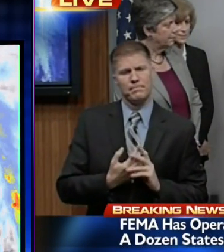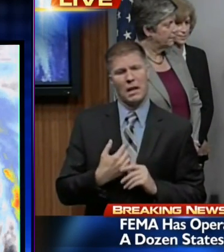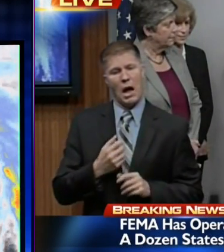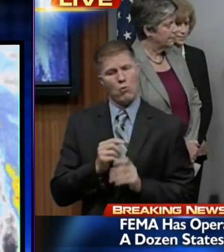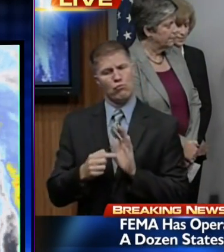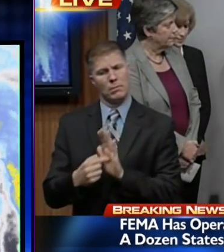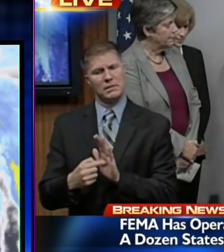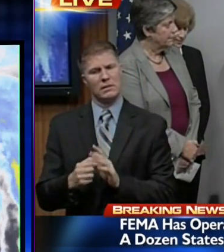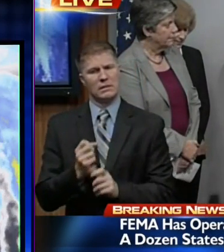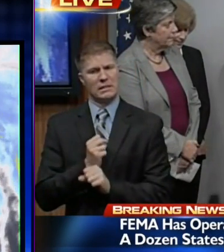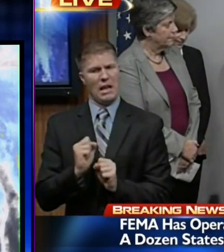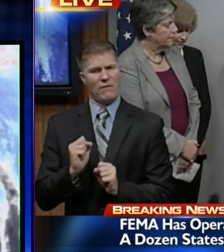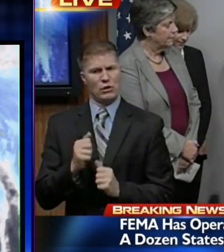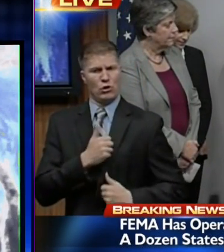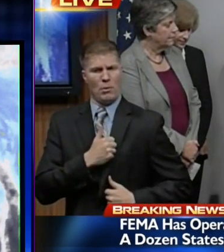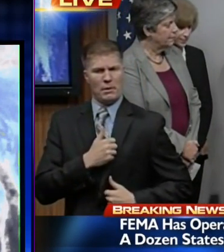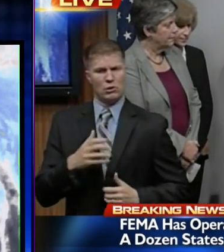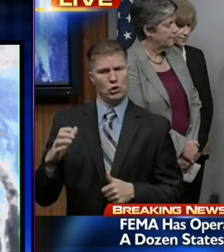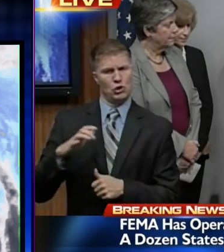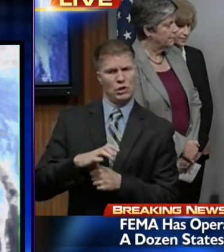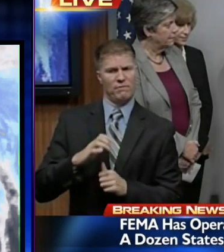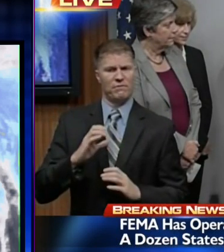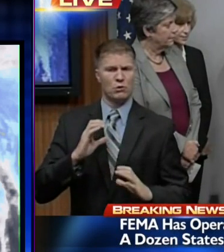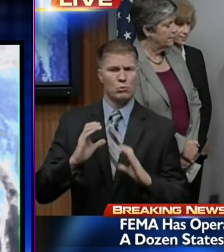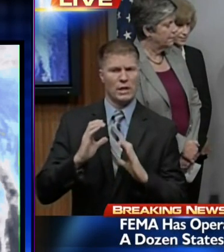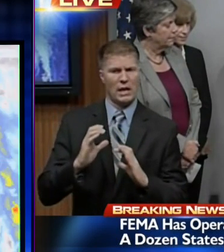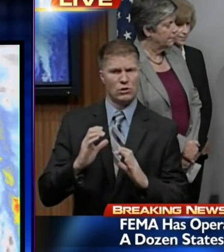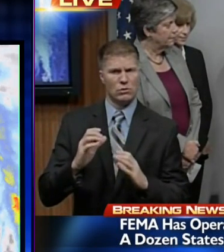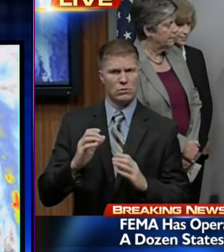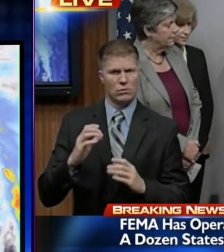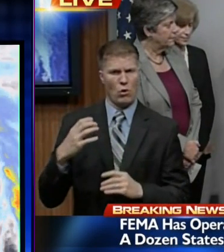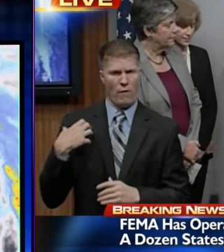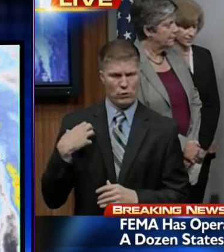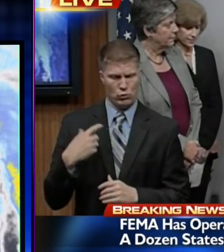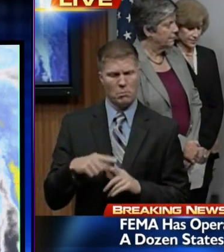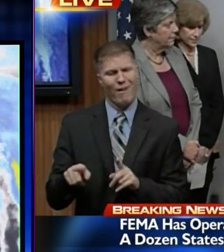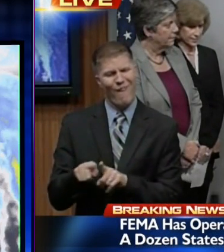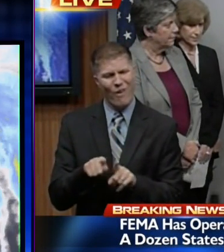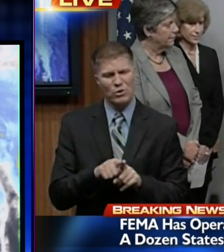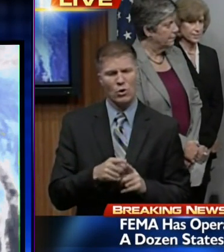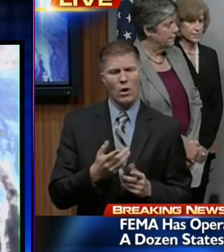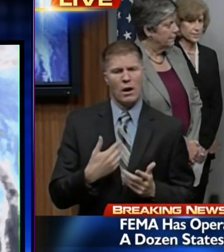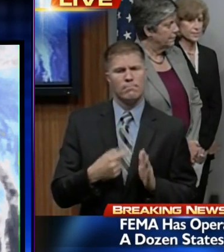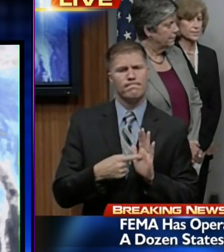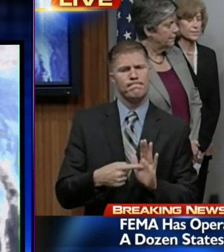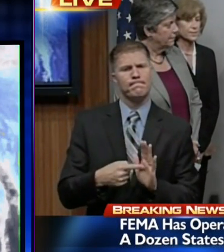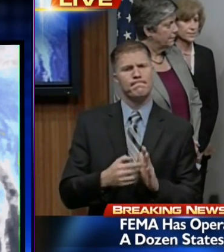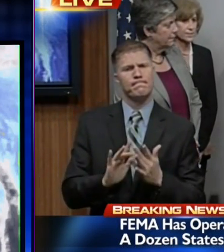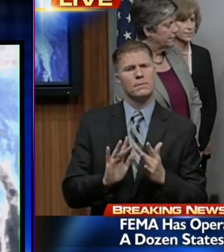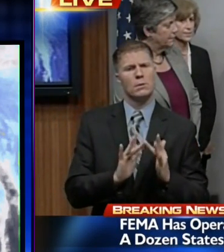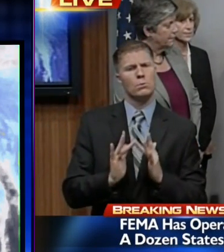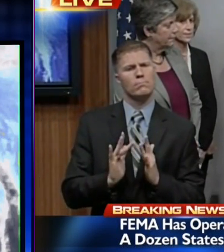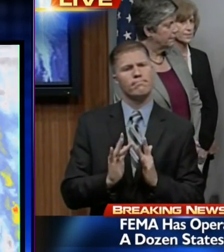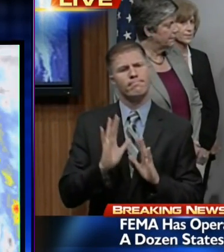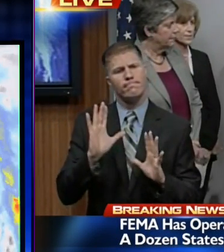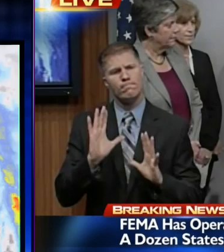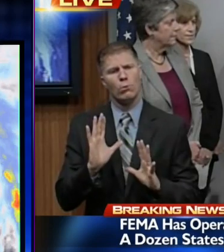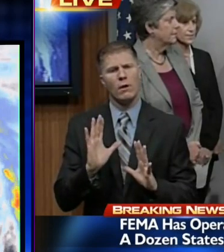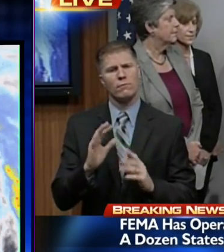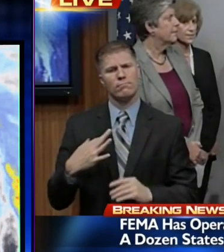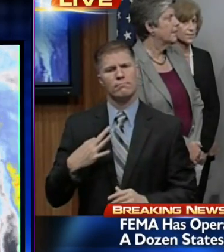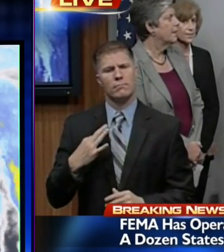Army as the Chief Communications Officer, but today I'm also representing a network of wonderful